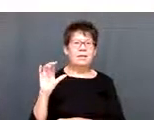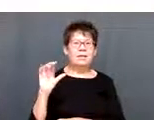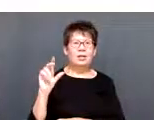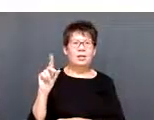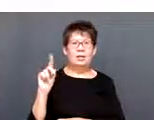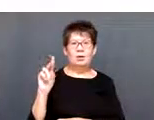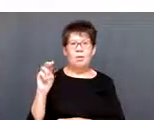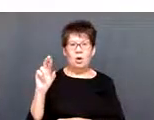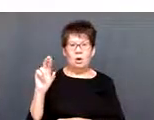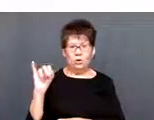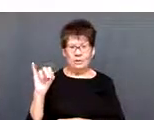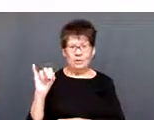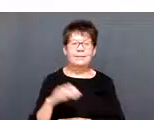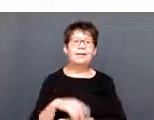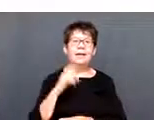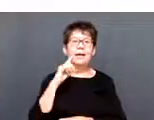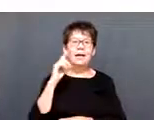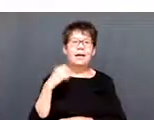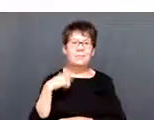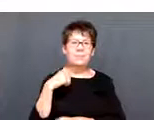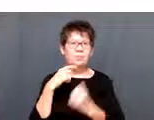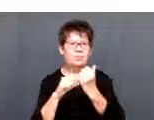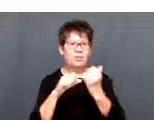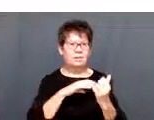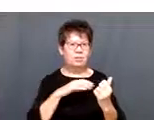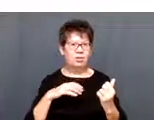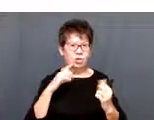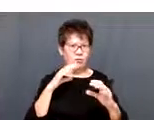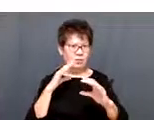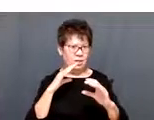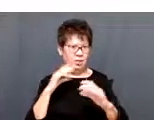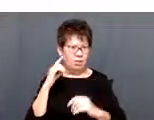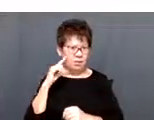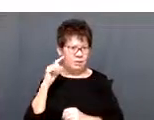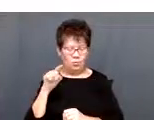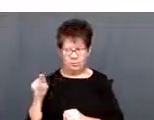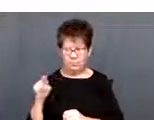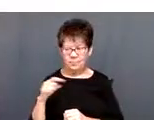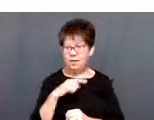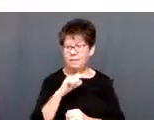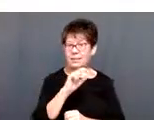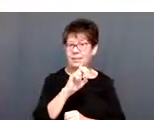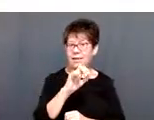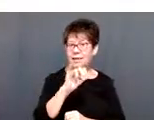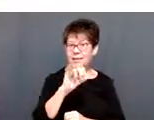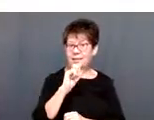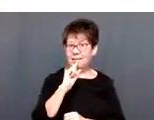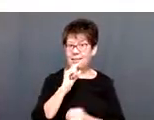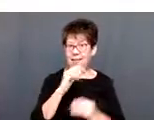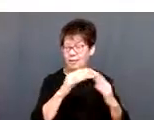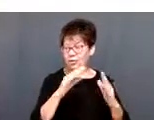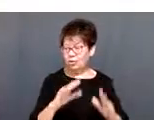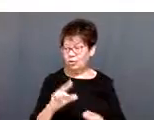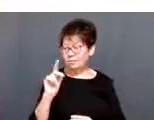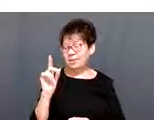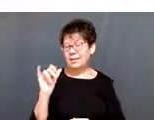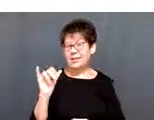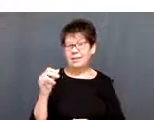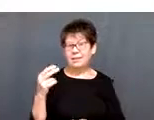External Affairs for the department. I'm joined today by some of our TEIS leadership, including Kelly Hyde, our Assistant Commissioner